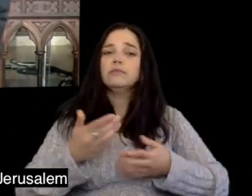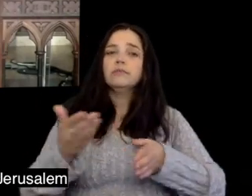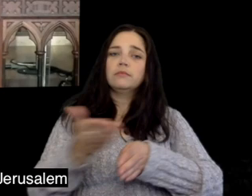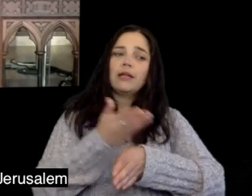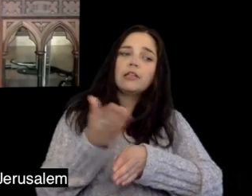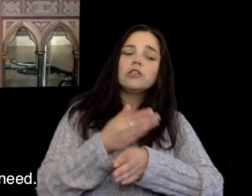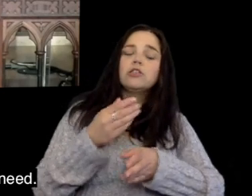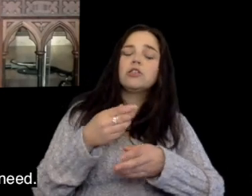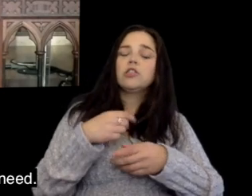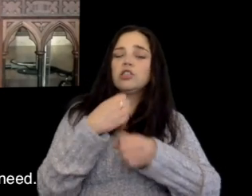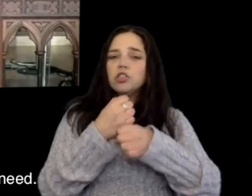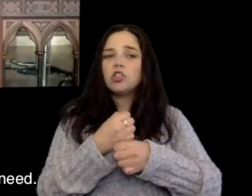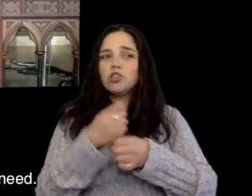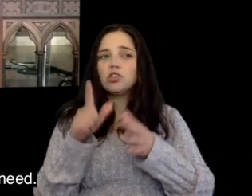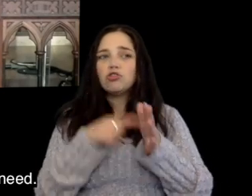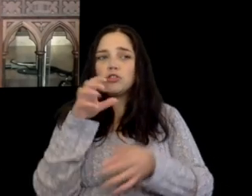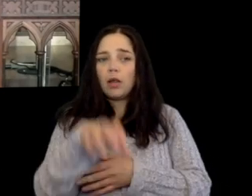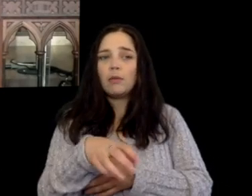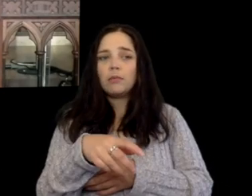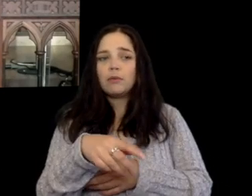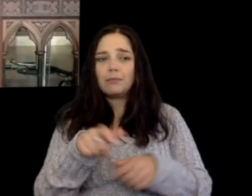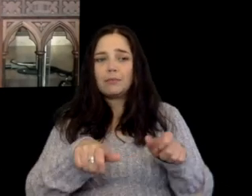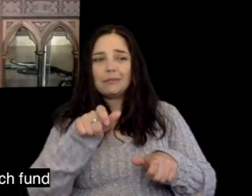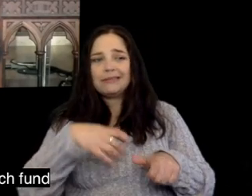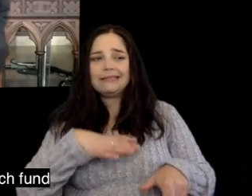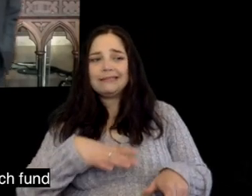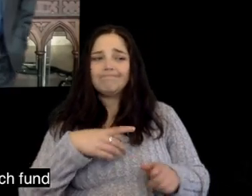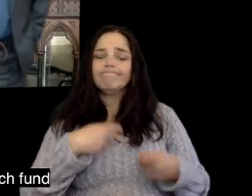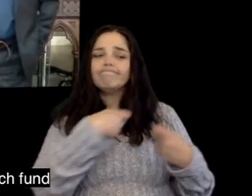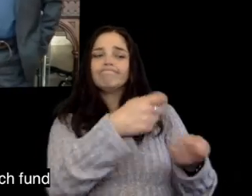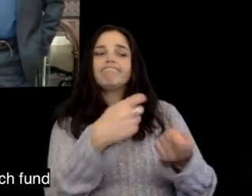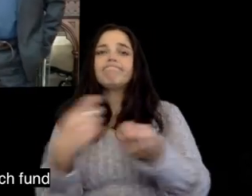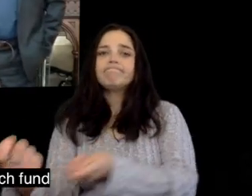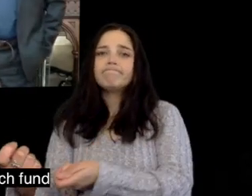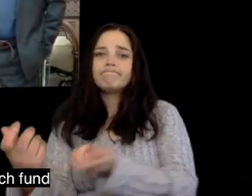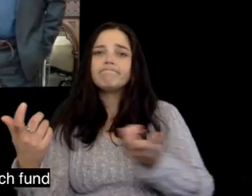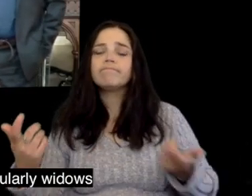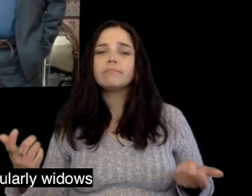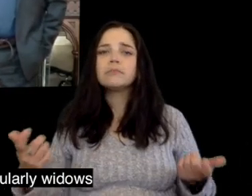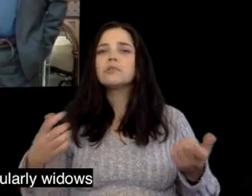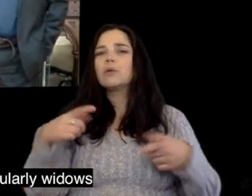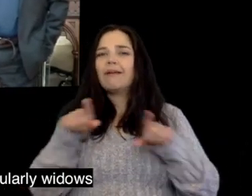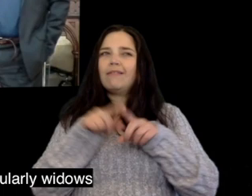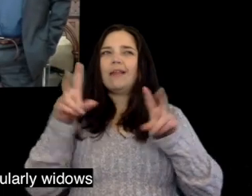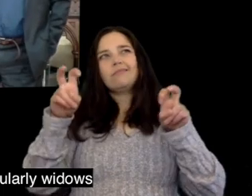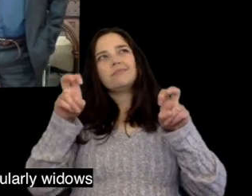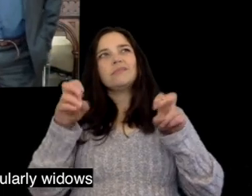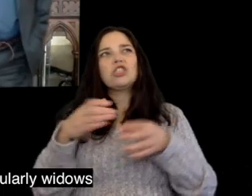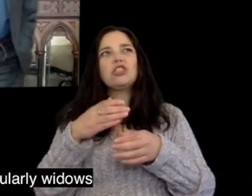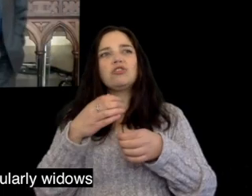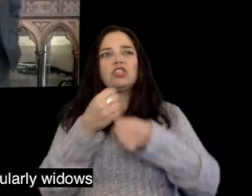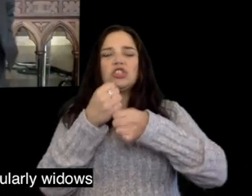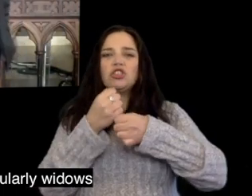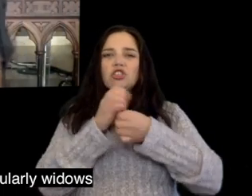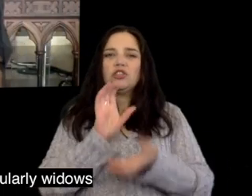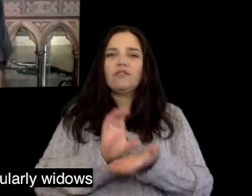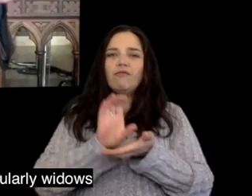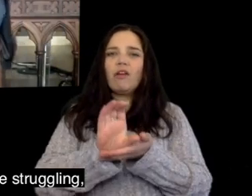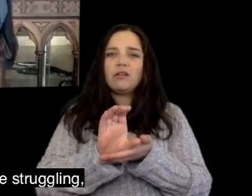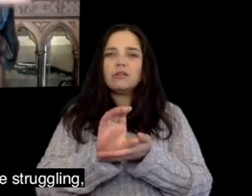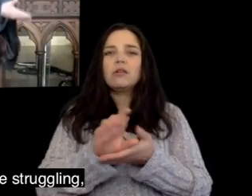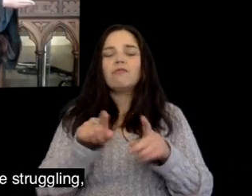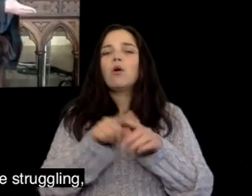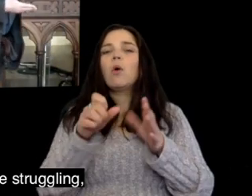the early church in Jerusalem, to those who were in need. They had a sort of church fund which made sure, it was